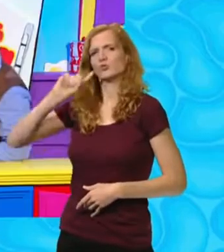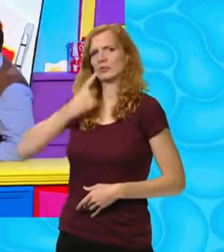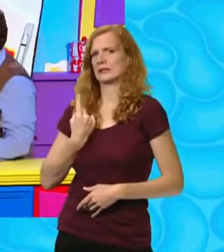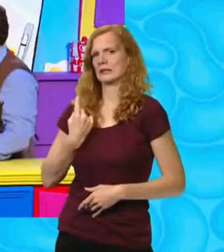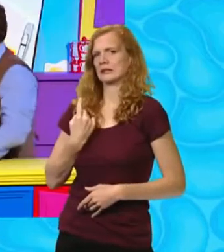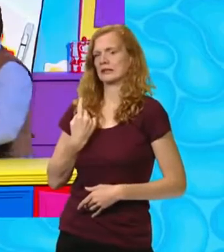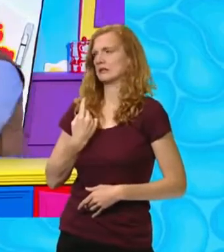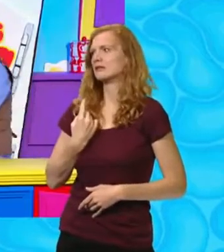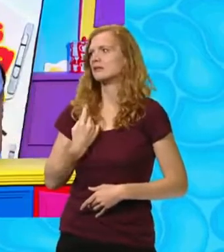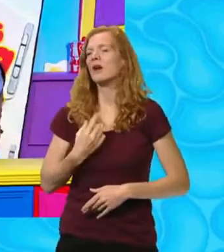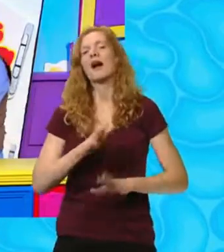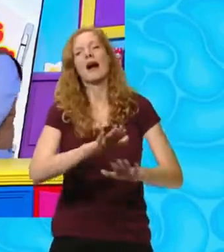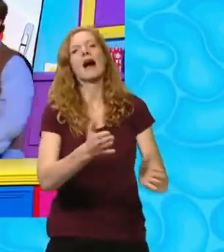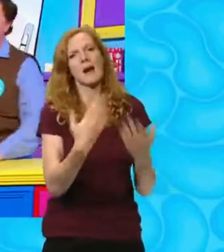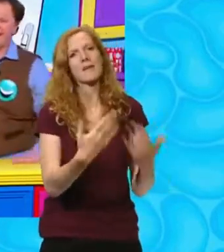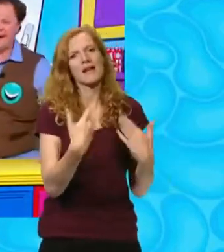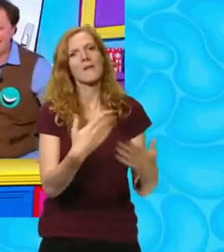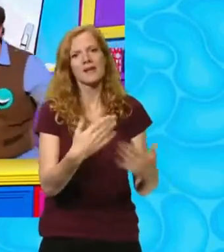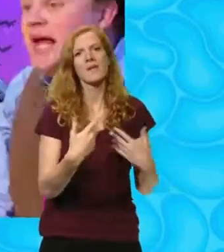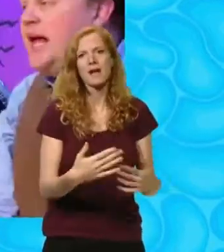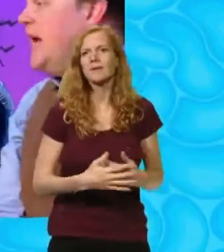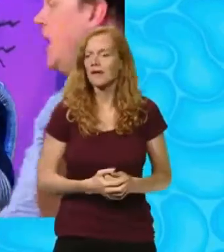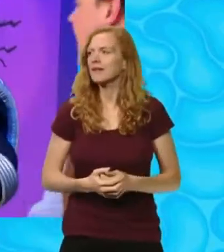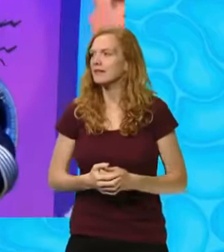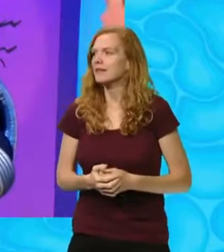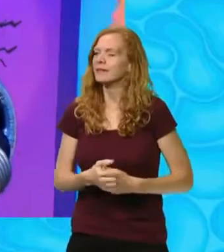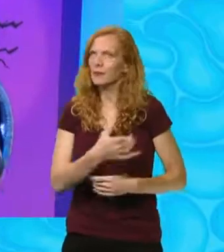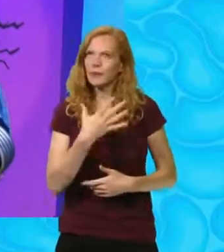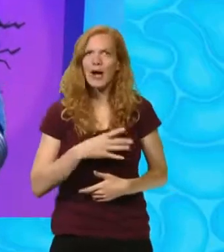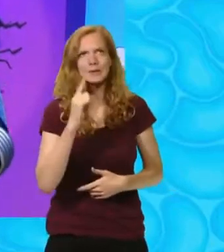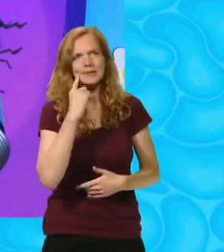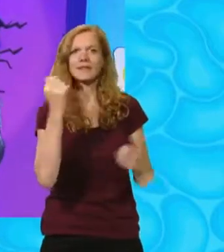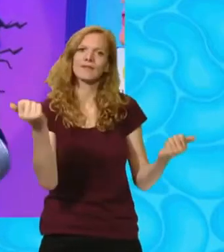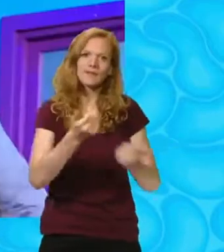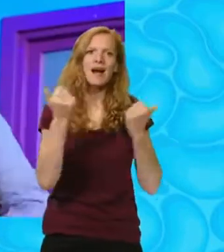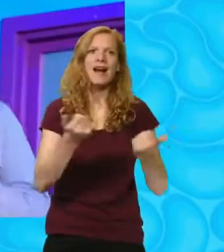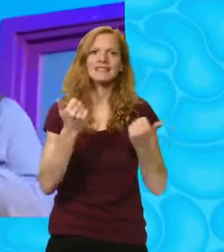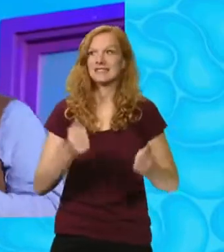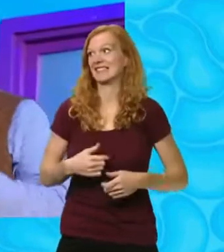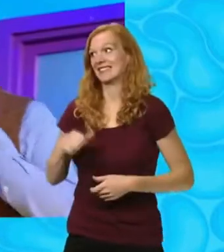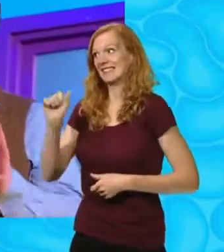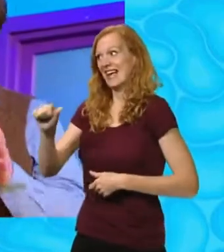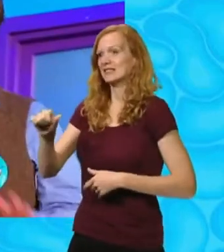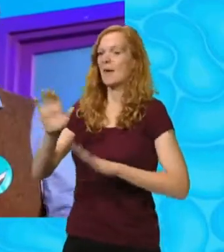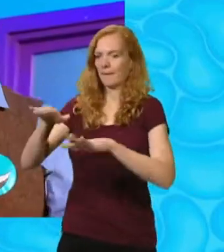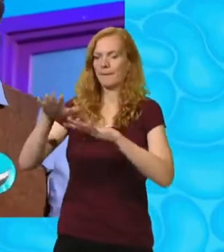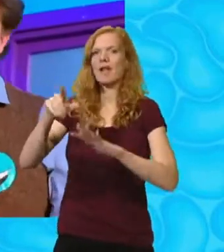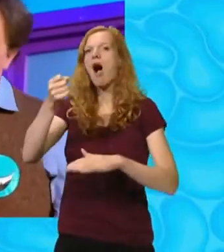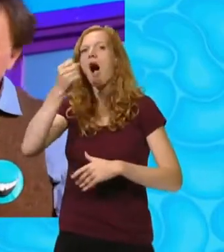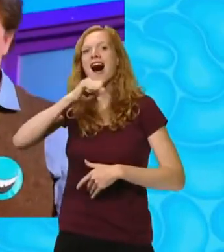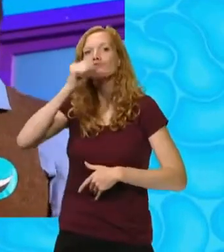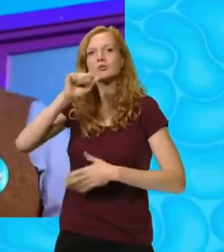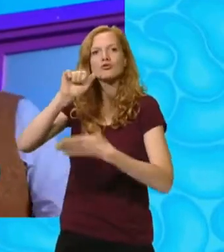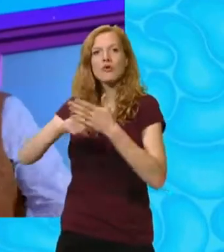Oh, well, all right, give them here. I suppose you have earned a treat. Now, that is exactly what